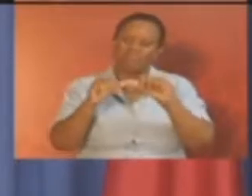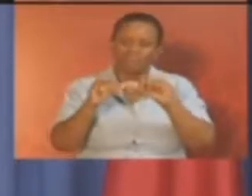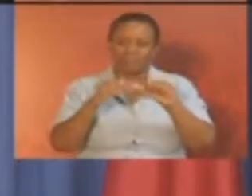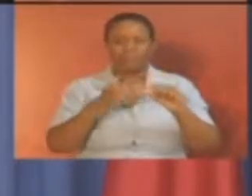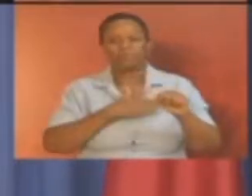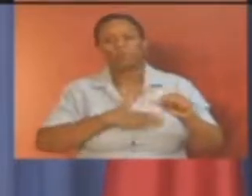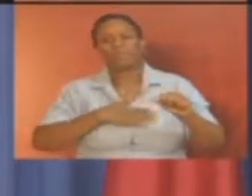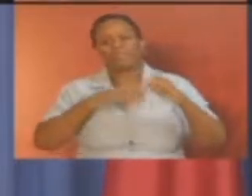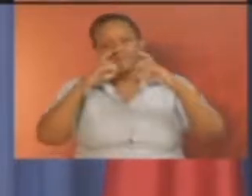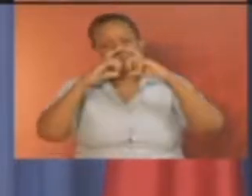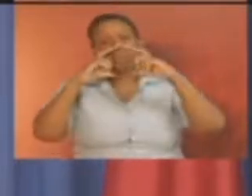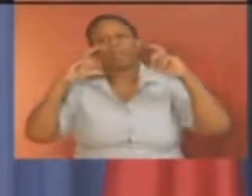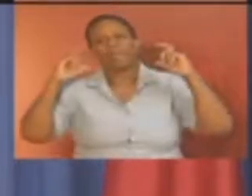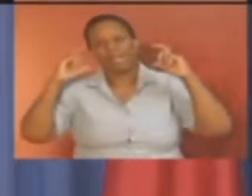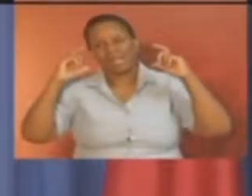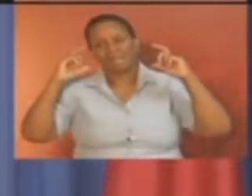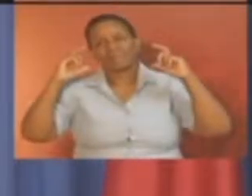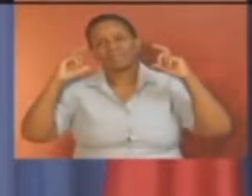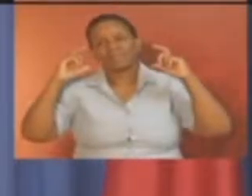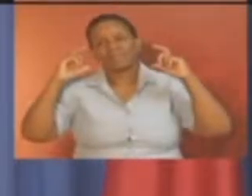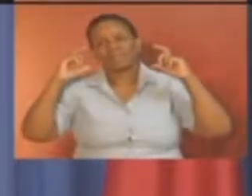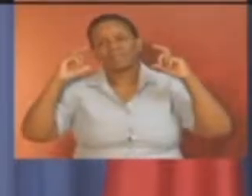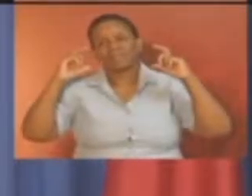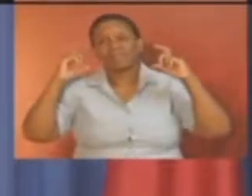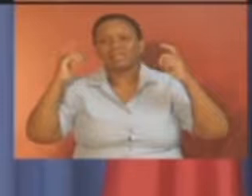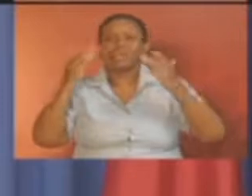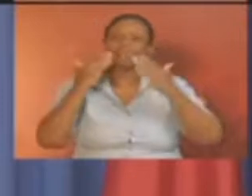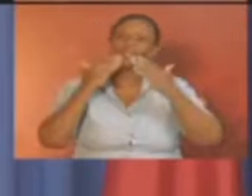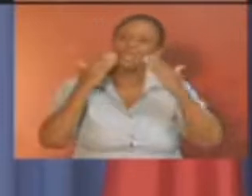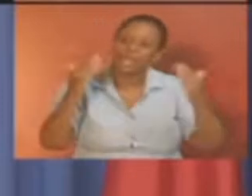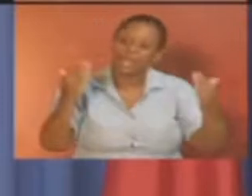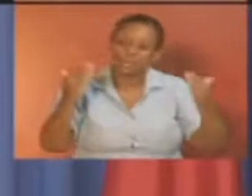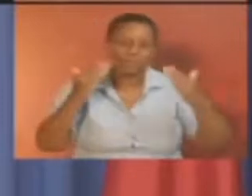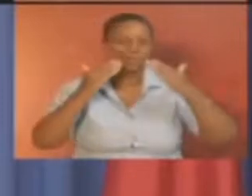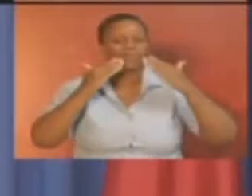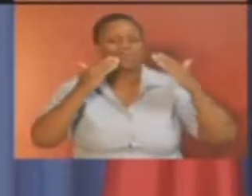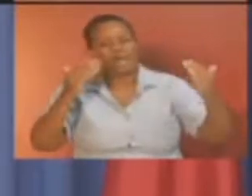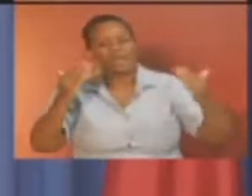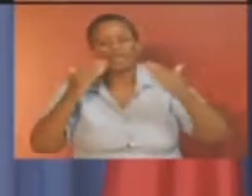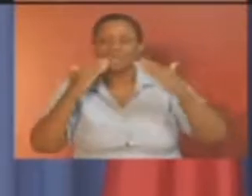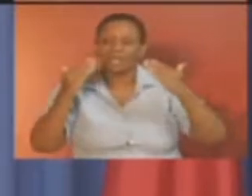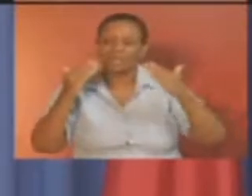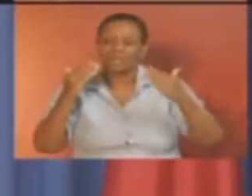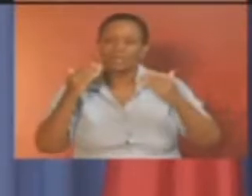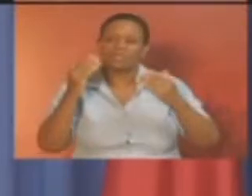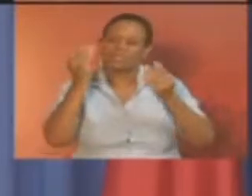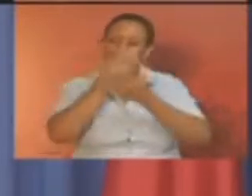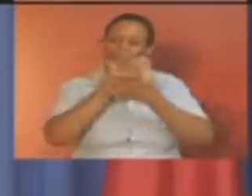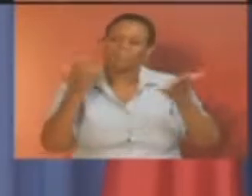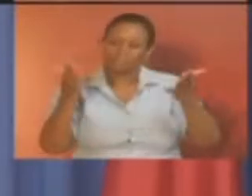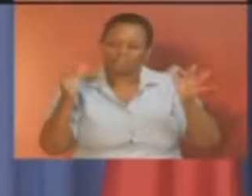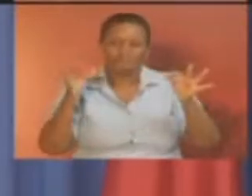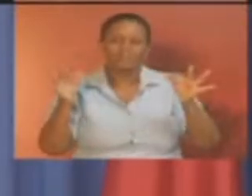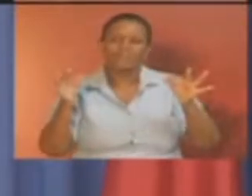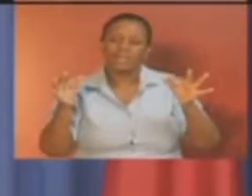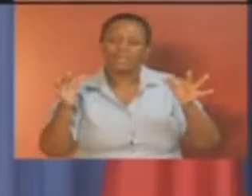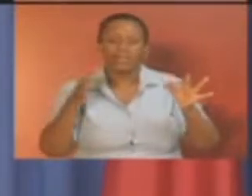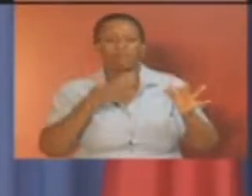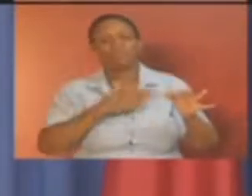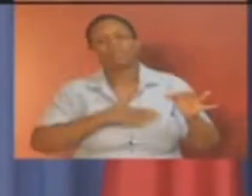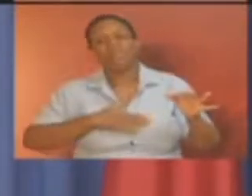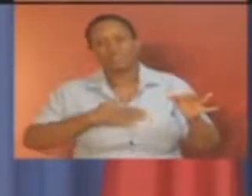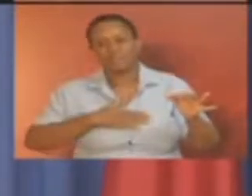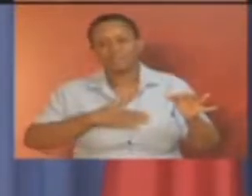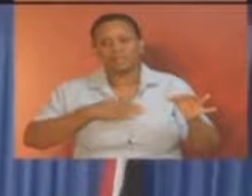our mask. Thank you once again for the opportunity to provide this information, and may God bless all of